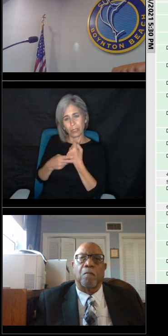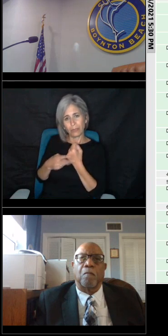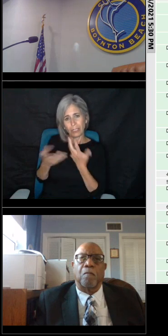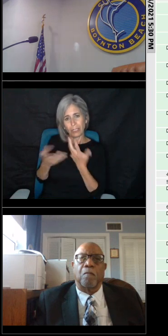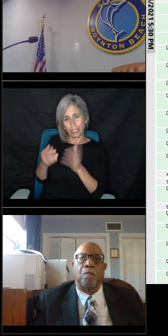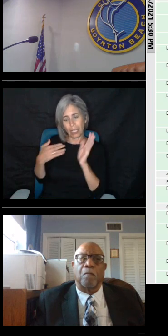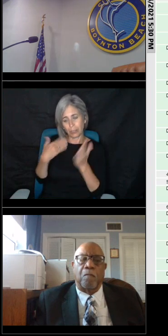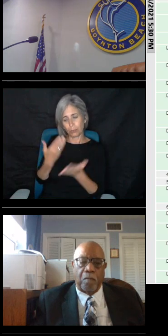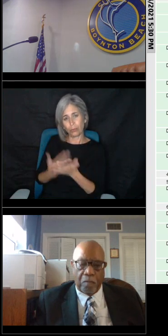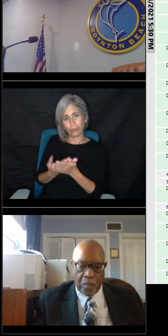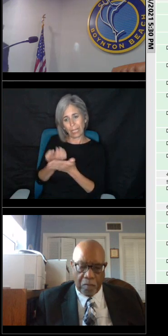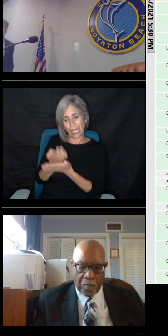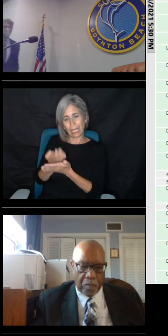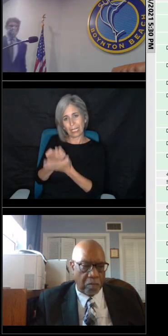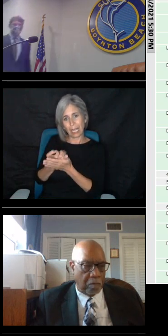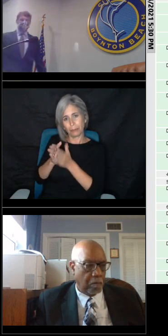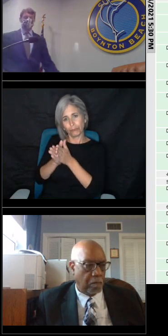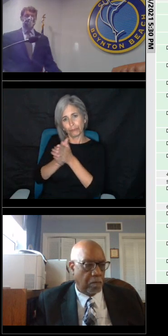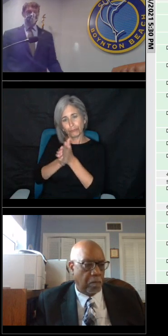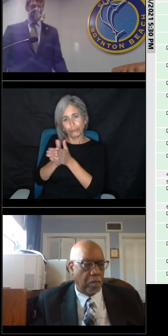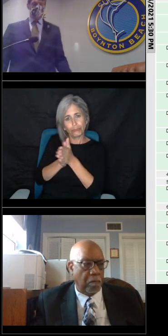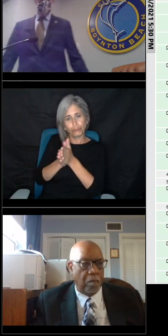proven economic driver.